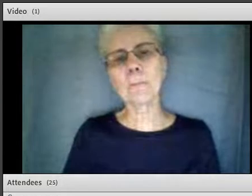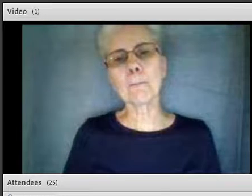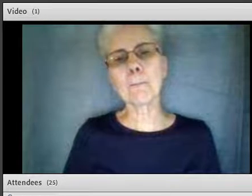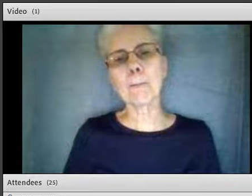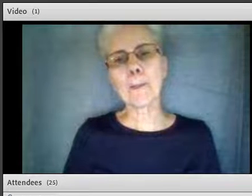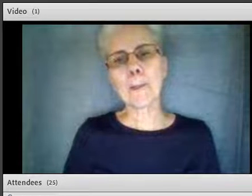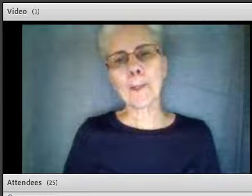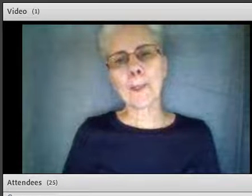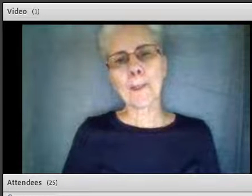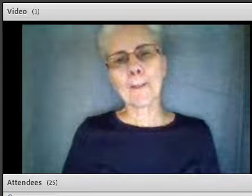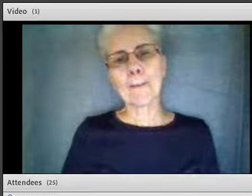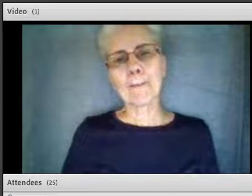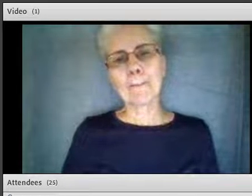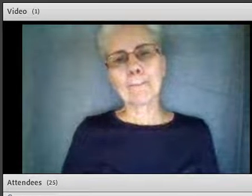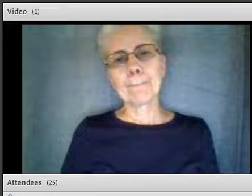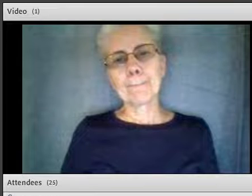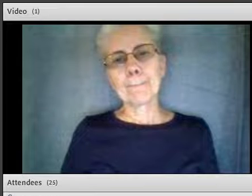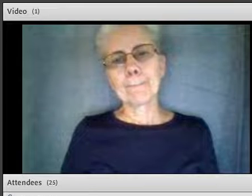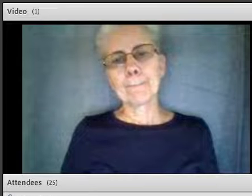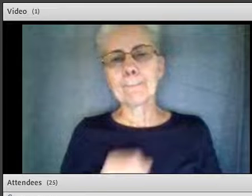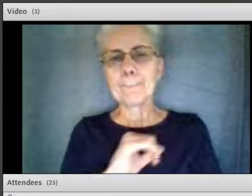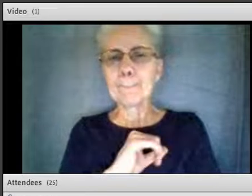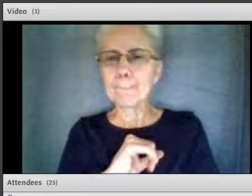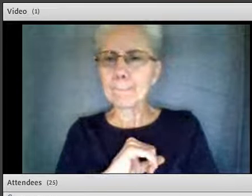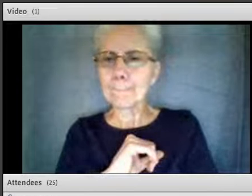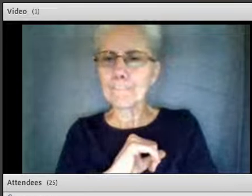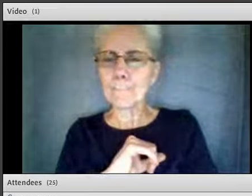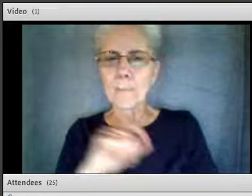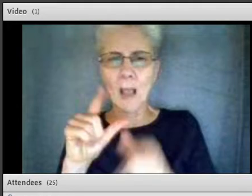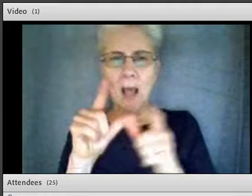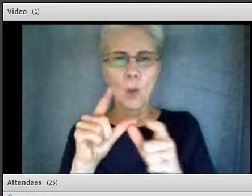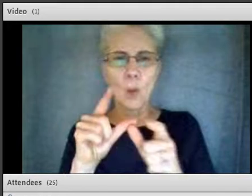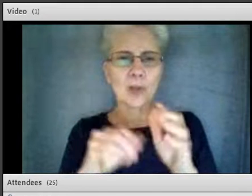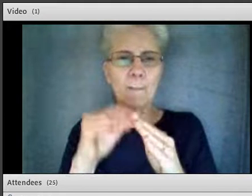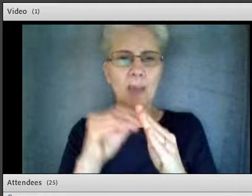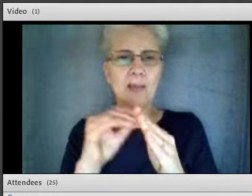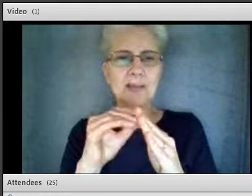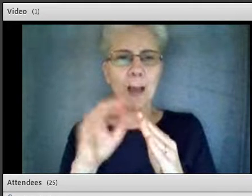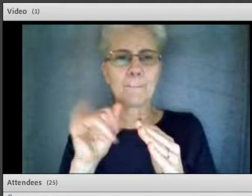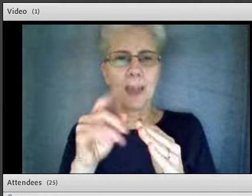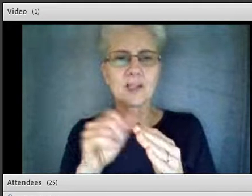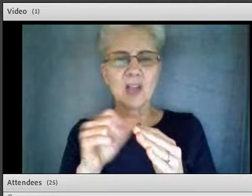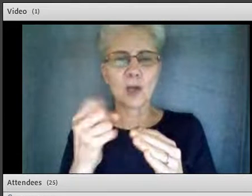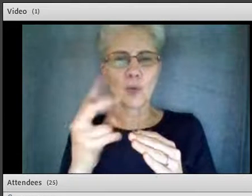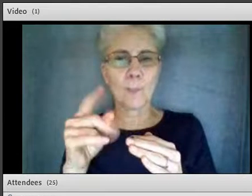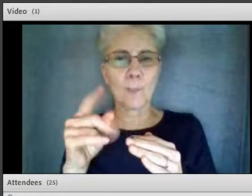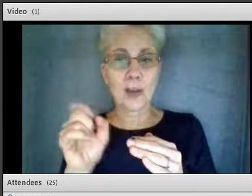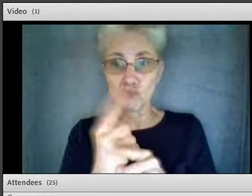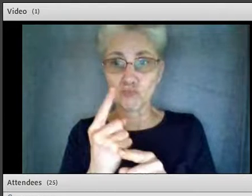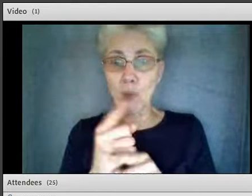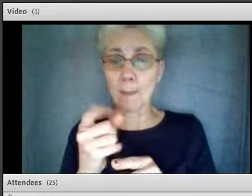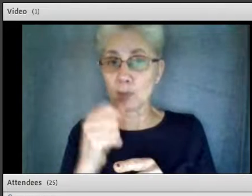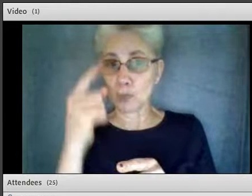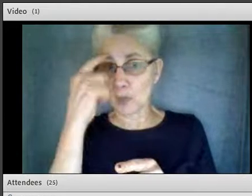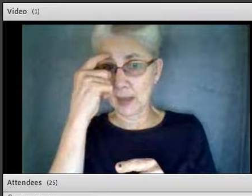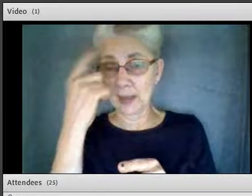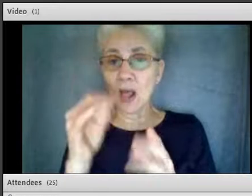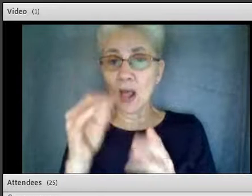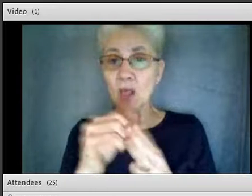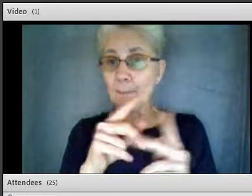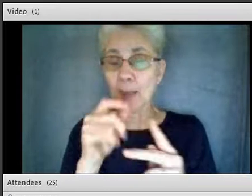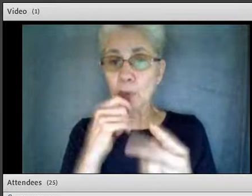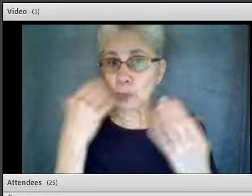Otto's saying our locations are among the top pages, our 12 branches. Exactly, because you think that people don't know that off the top of the head. They think, oh, I